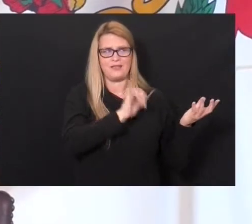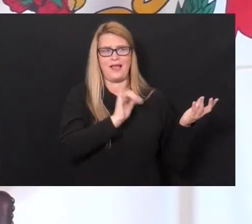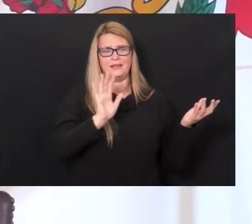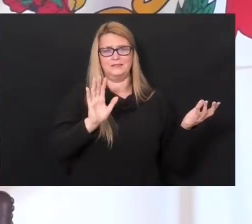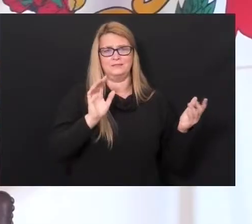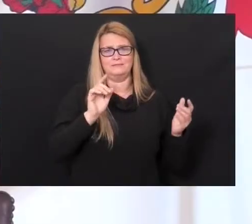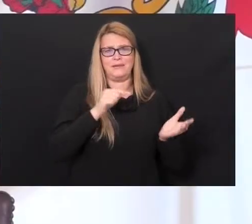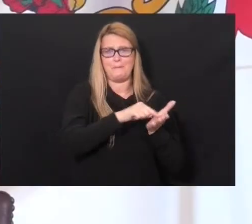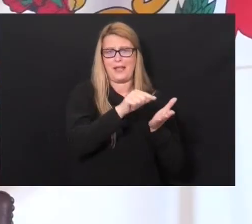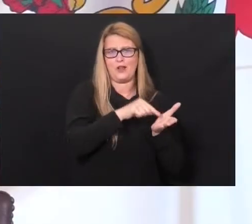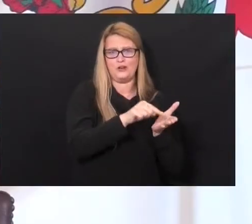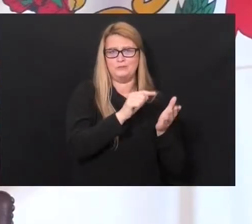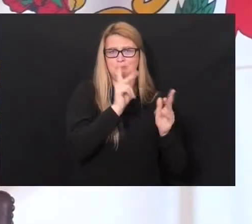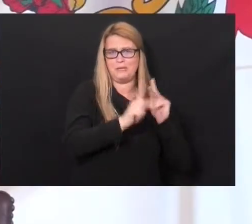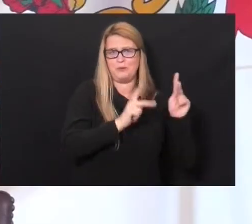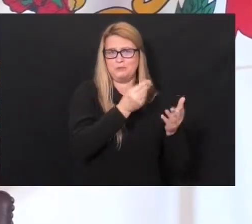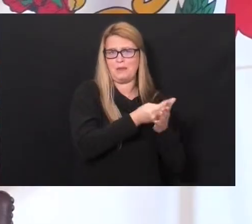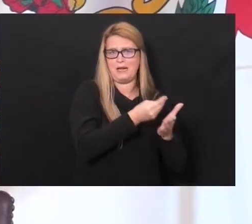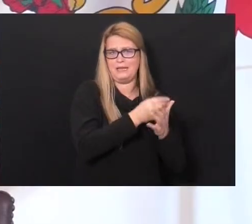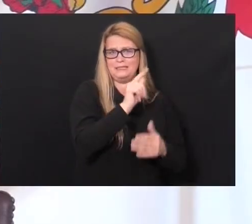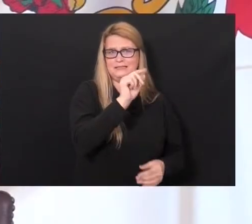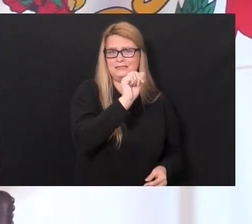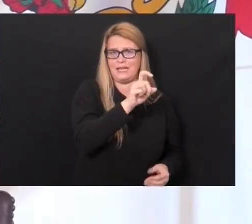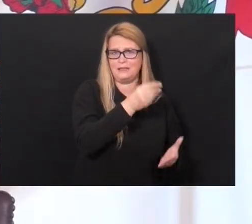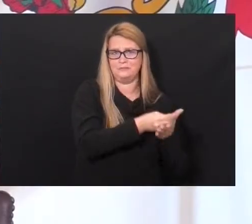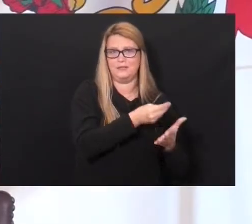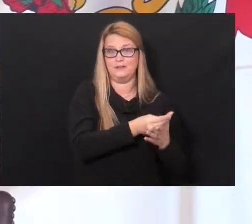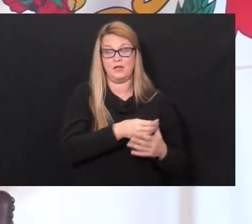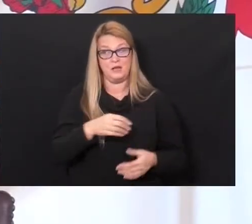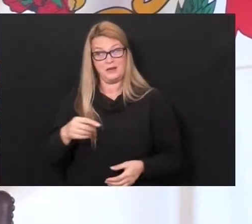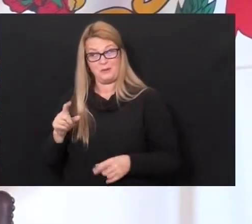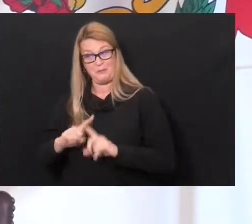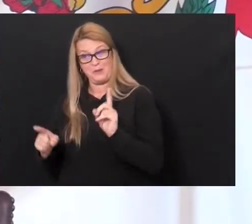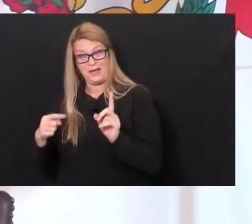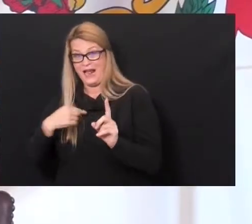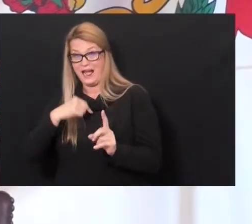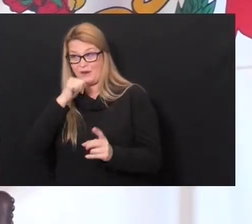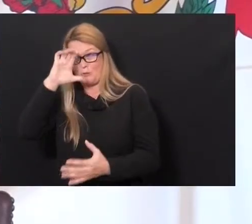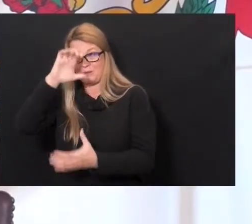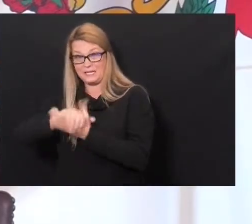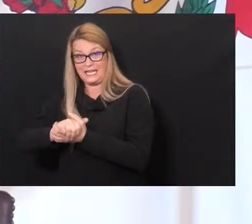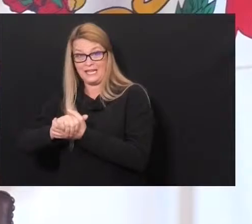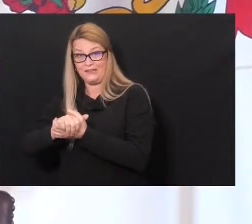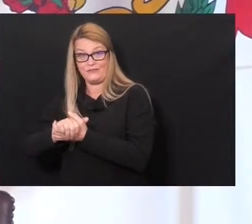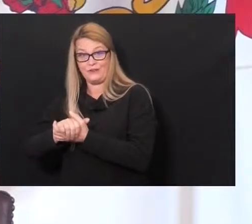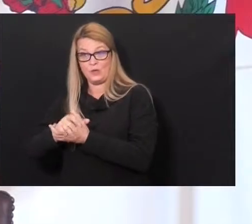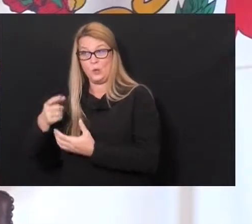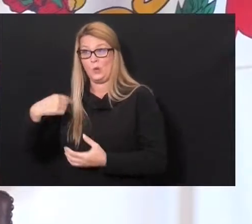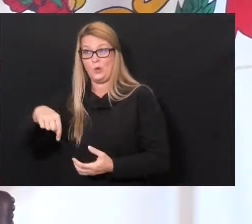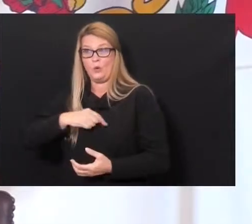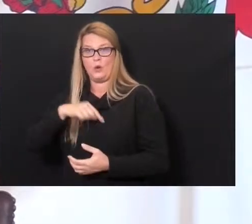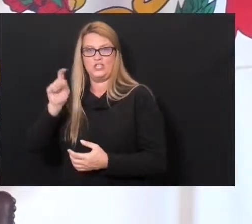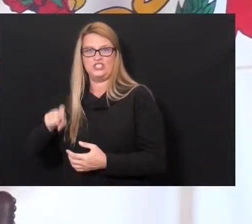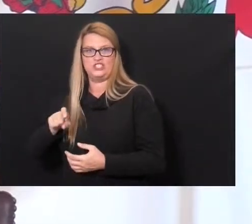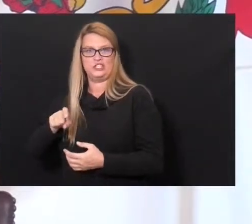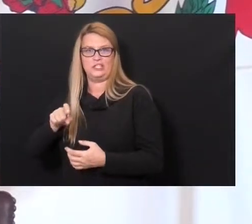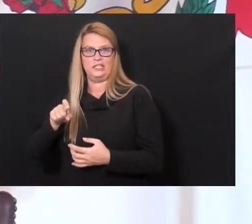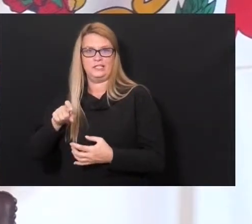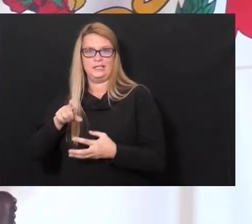dollars. But I'm sure also not a believer that what we should try to do is just